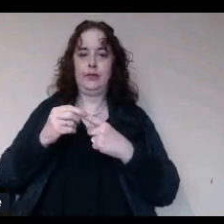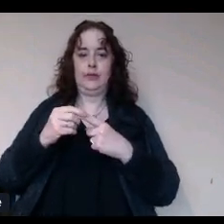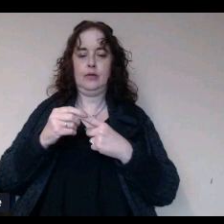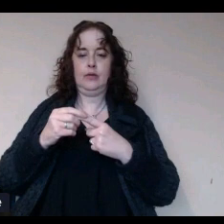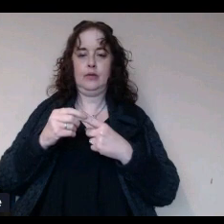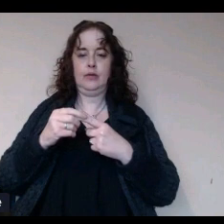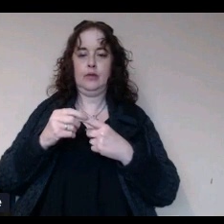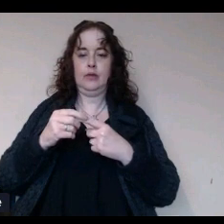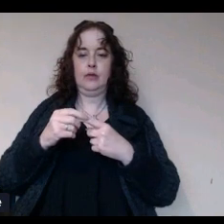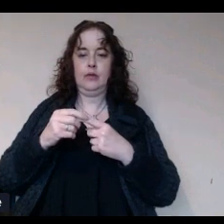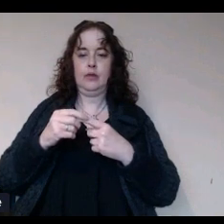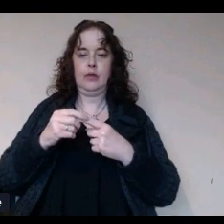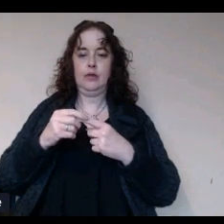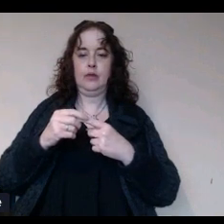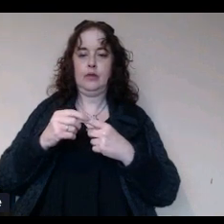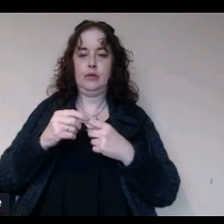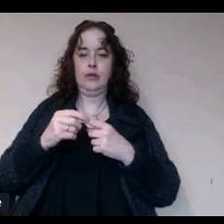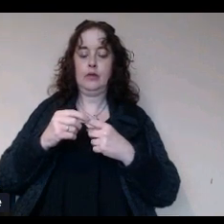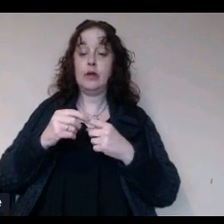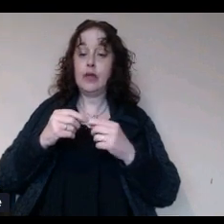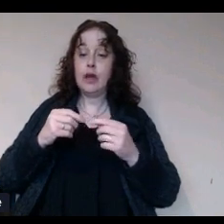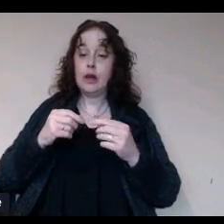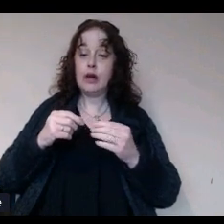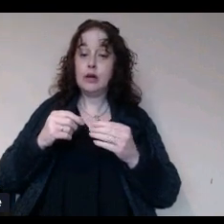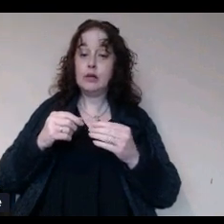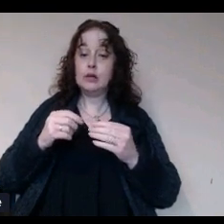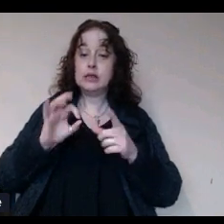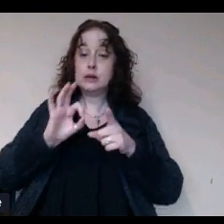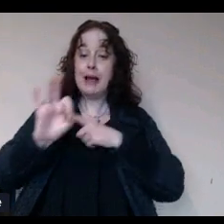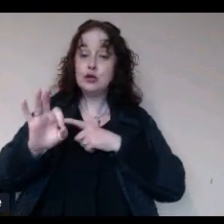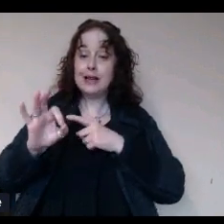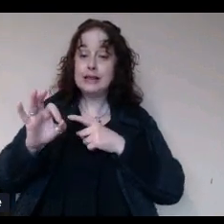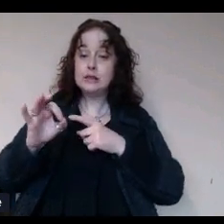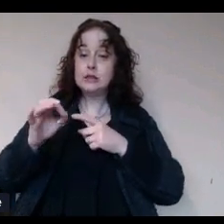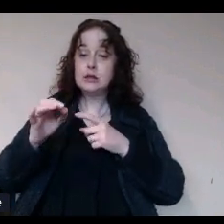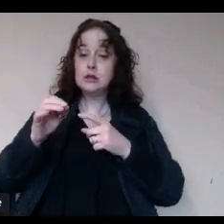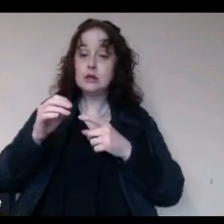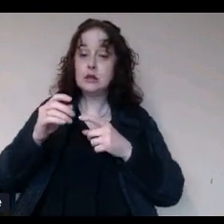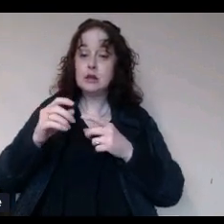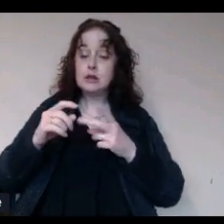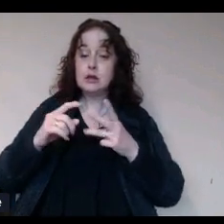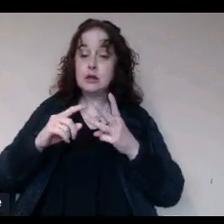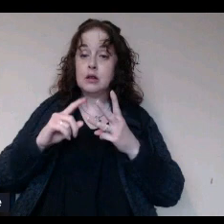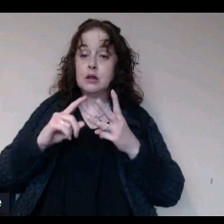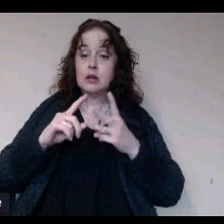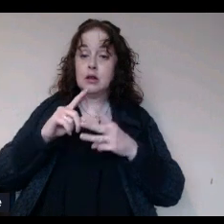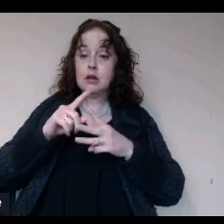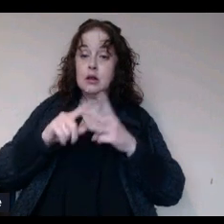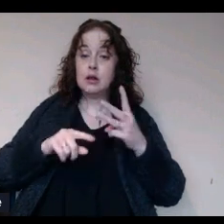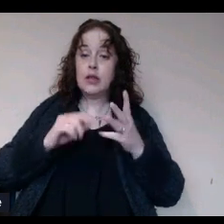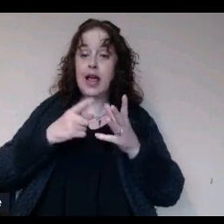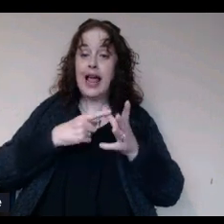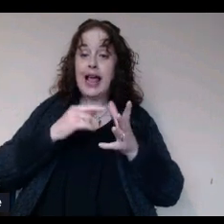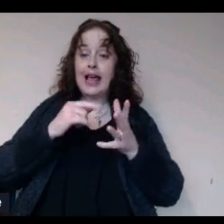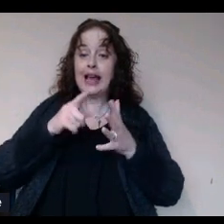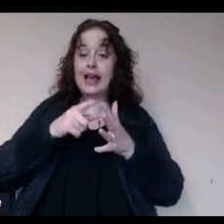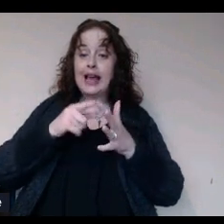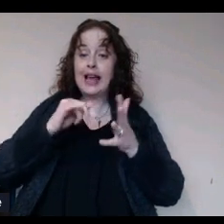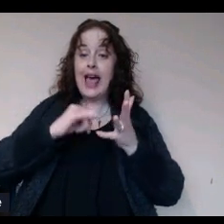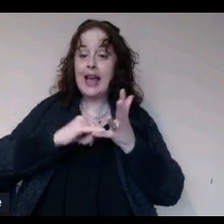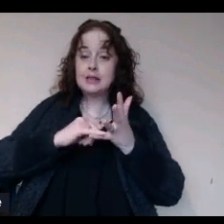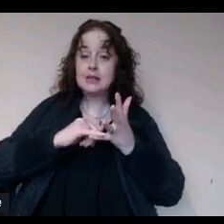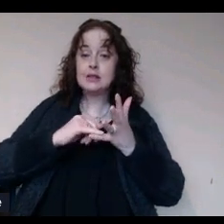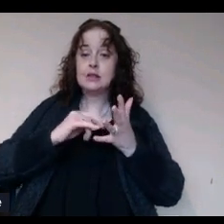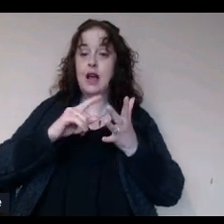We have the VAS, the Web Accessibility Specialist, and one more is the ADS, Accessible